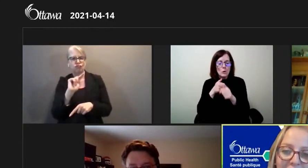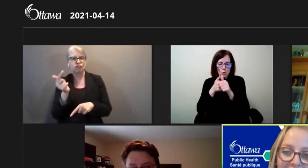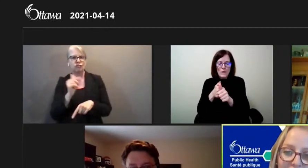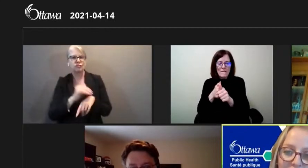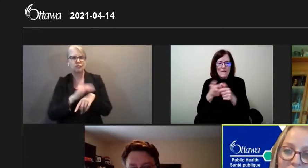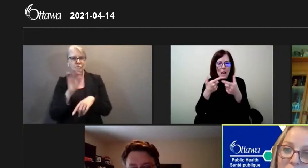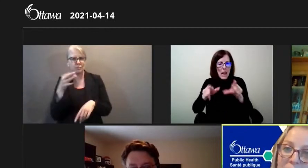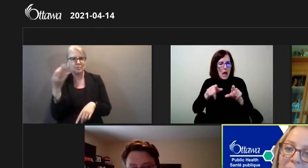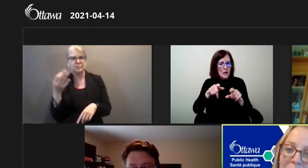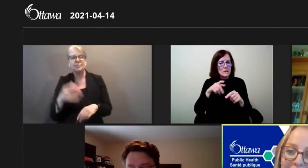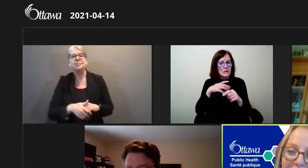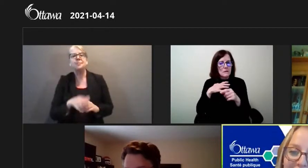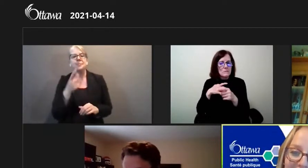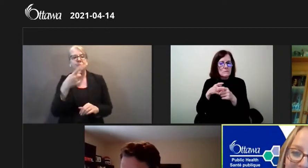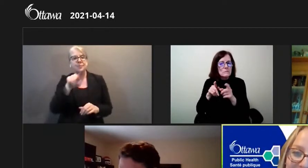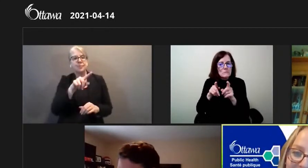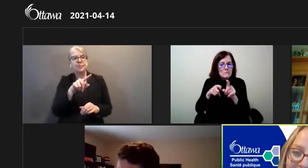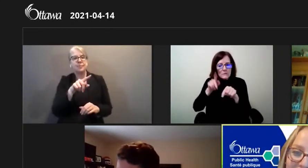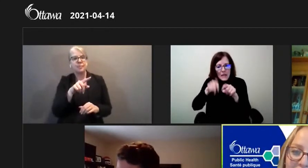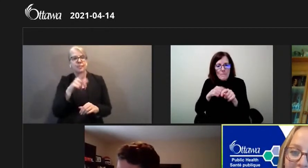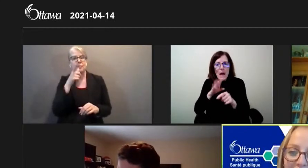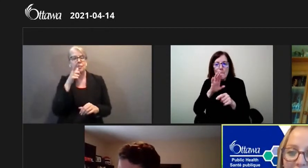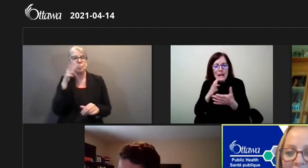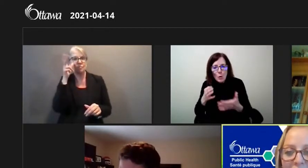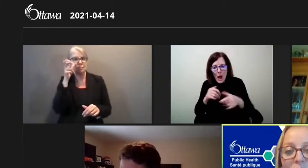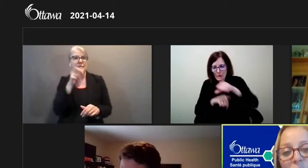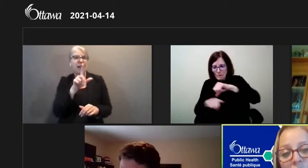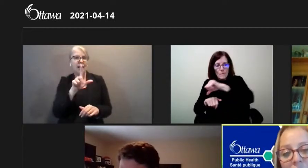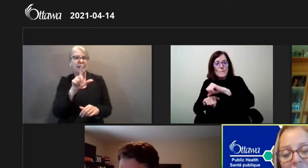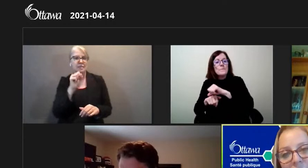For those who are using the